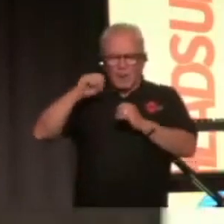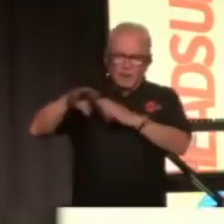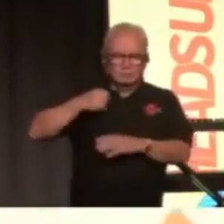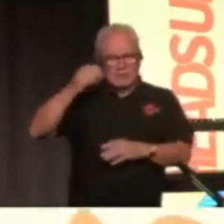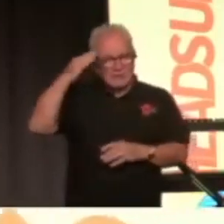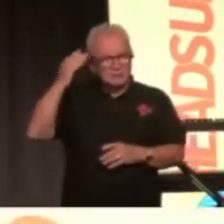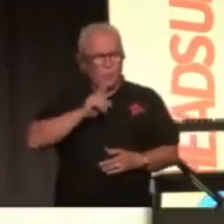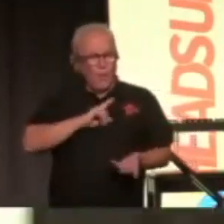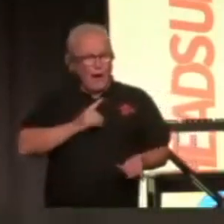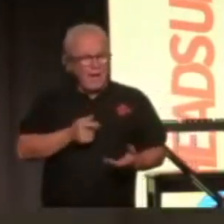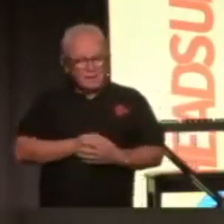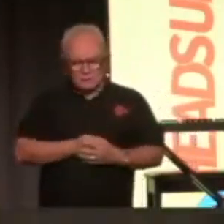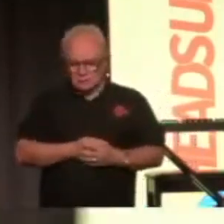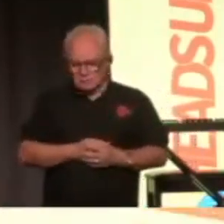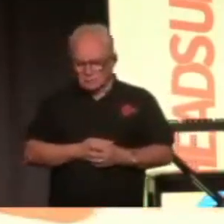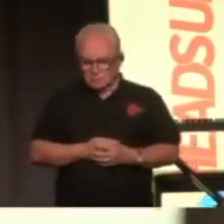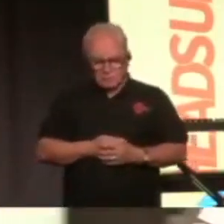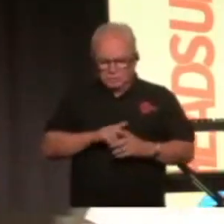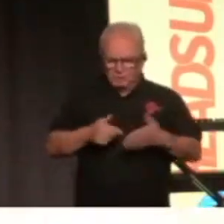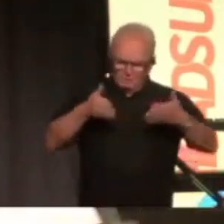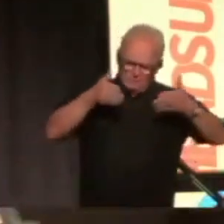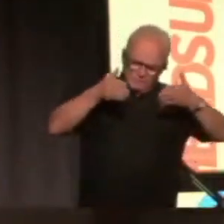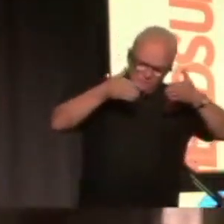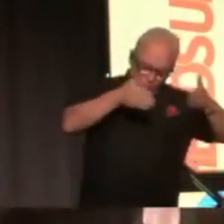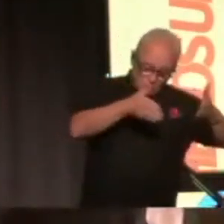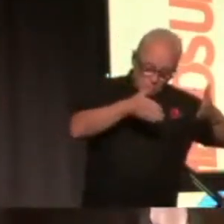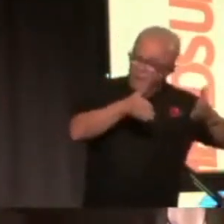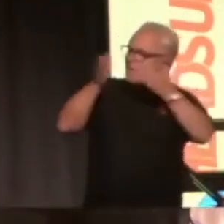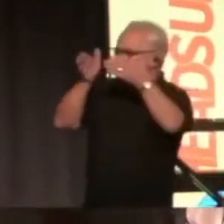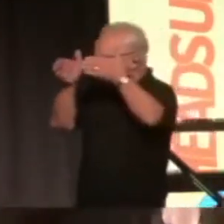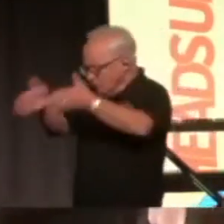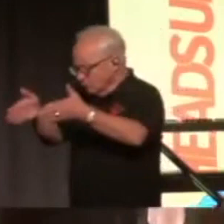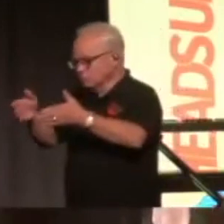I'm losing my head. Why? You know what? Because you haven't been focused on what you know.